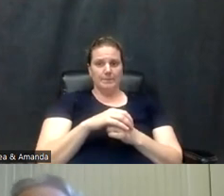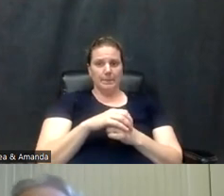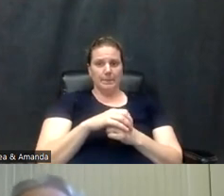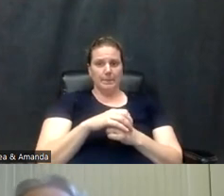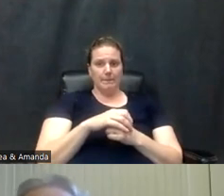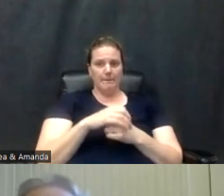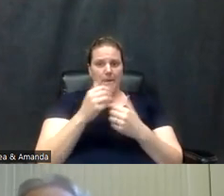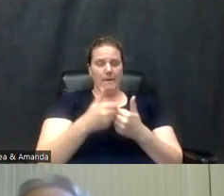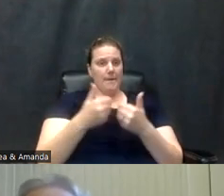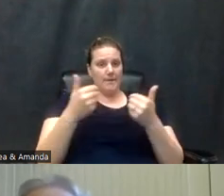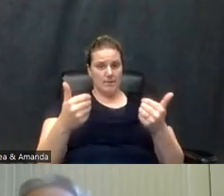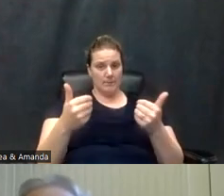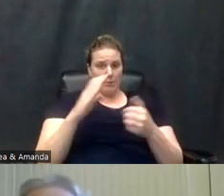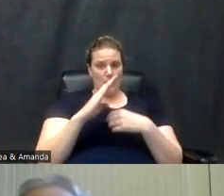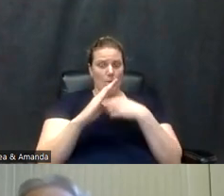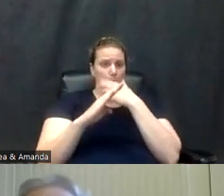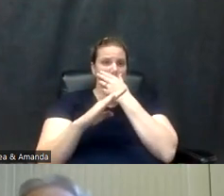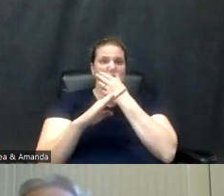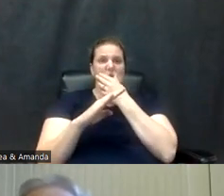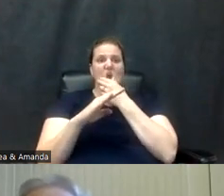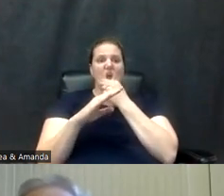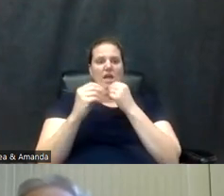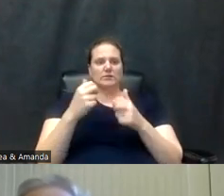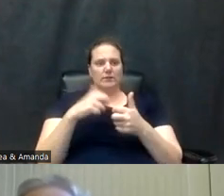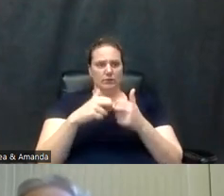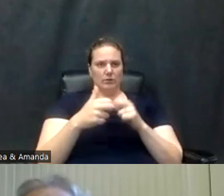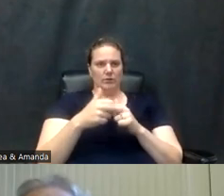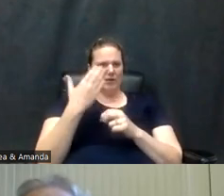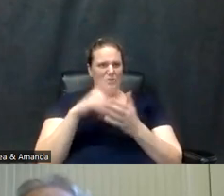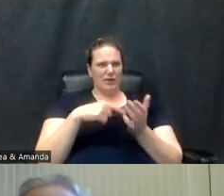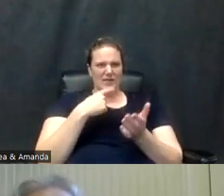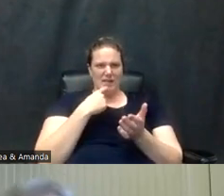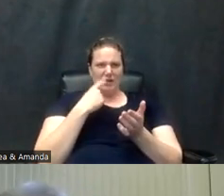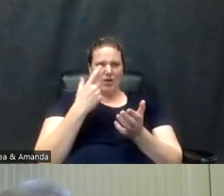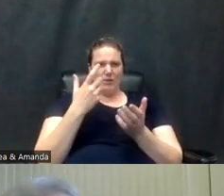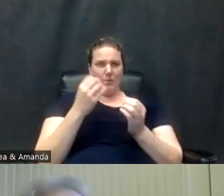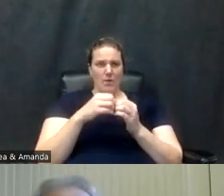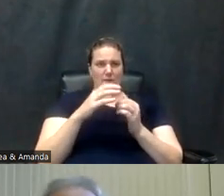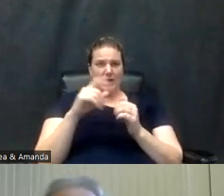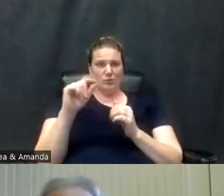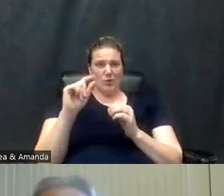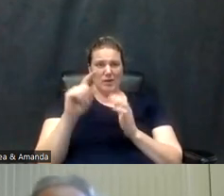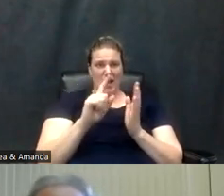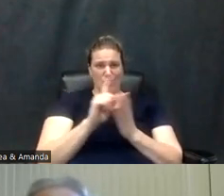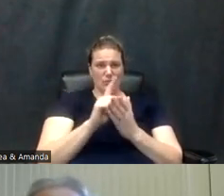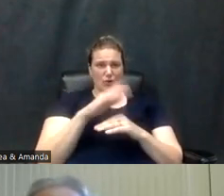has a separate board, and this is a very difficult, I don't know if I said this already, I spent more than 20 hours doing this research,